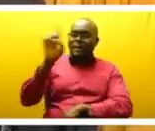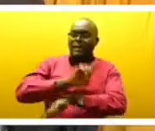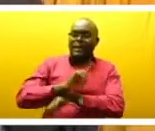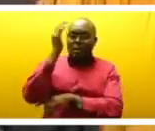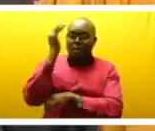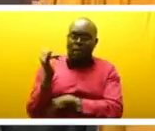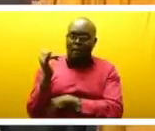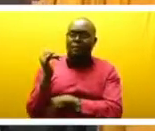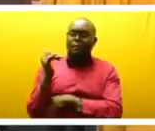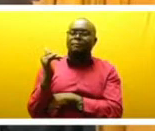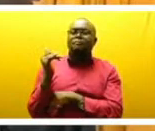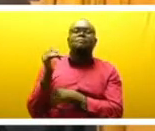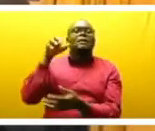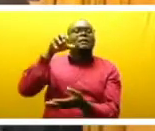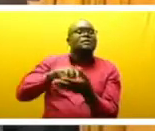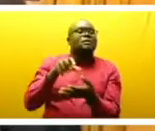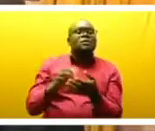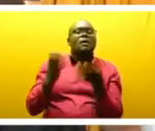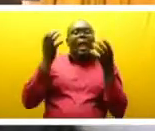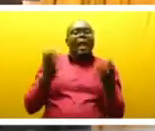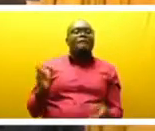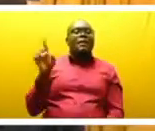of the gravity of the situation. Finally,